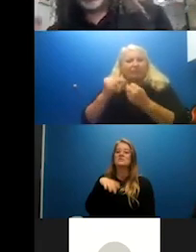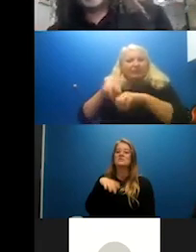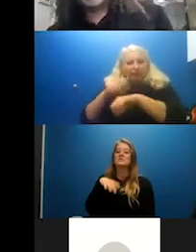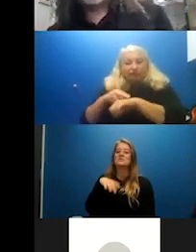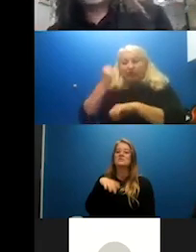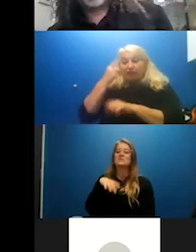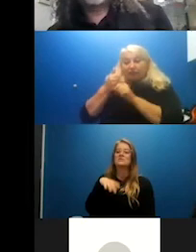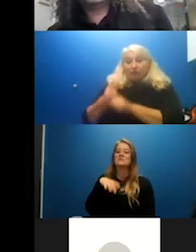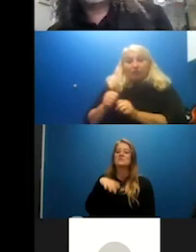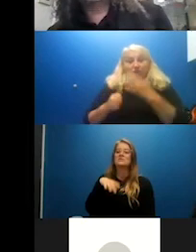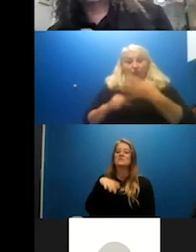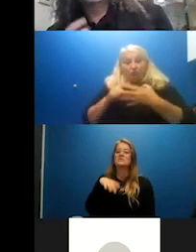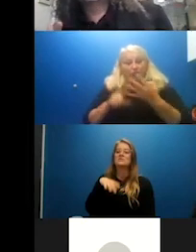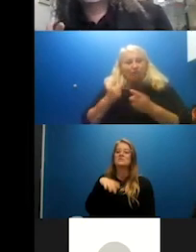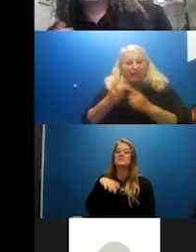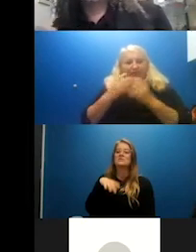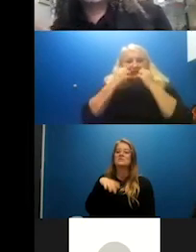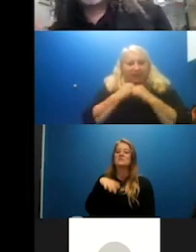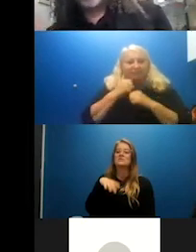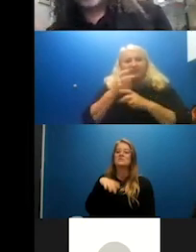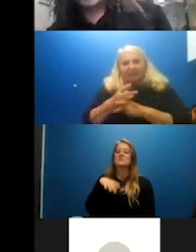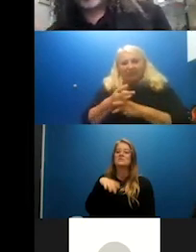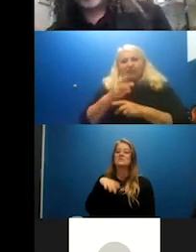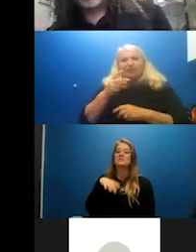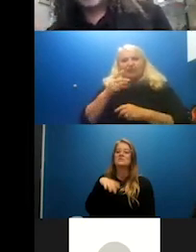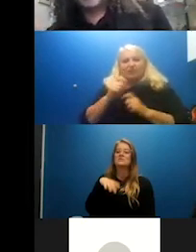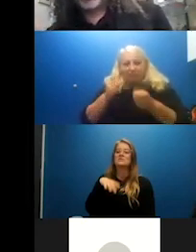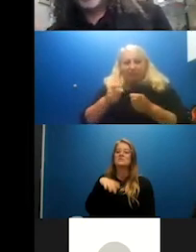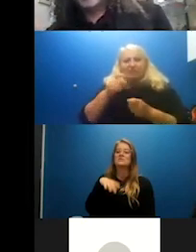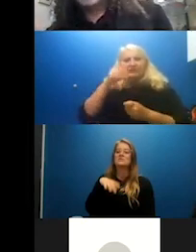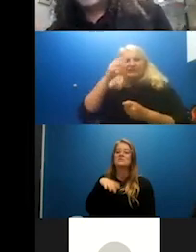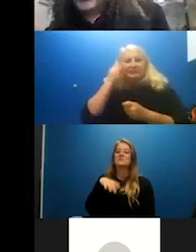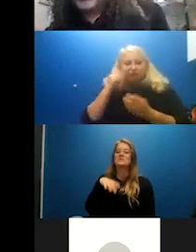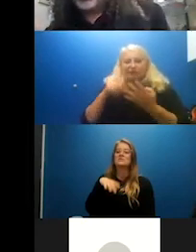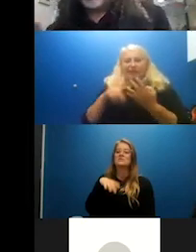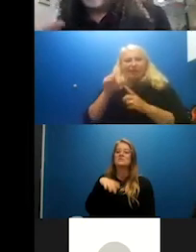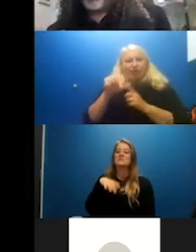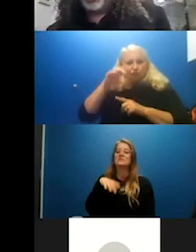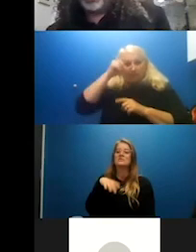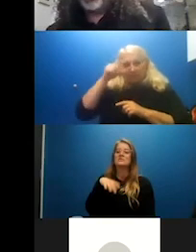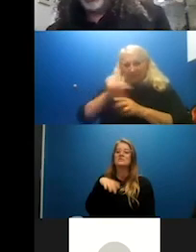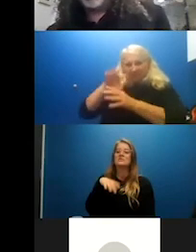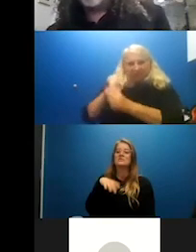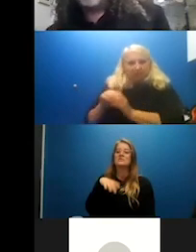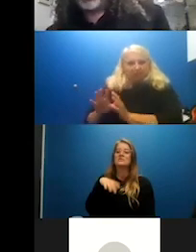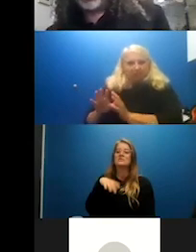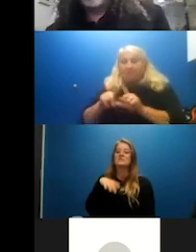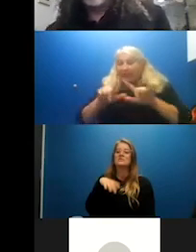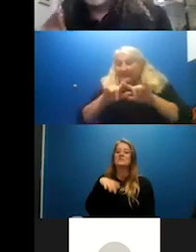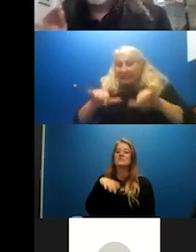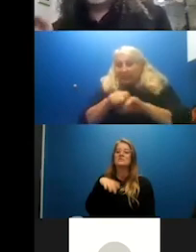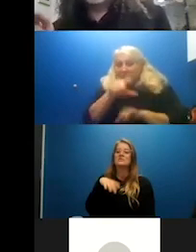are: caring, connection, respectful empowerment, contributing purpose, and cultural and spiritual wisdom. But you could also work with a family and